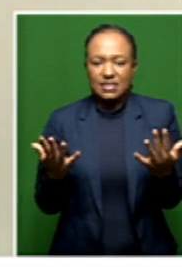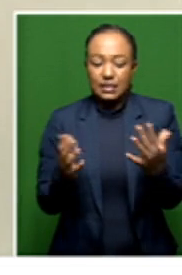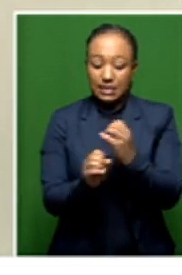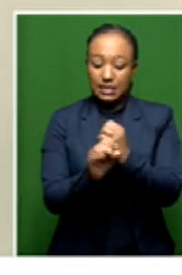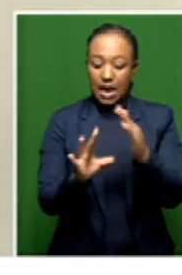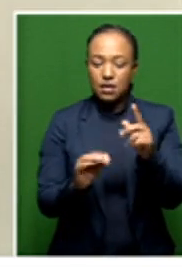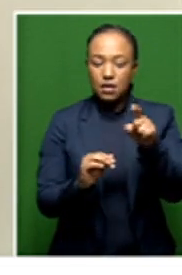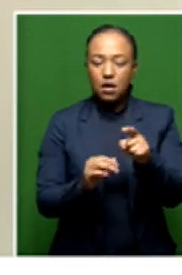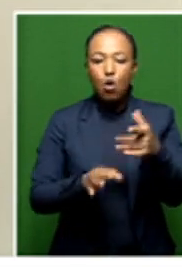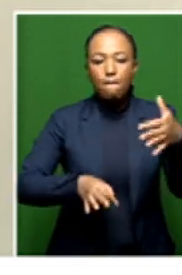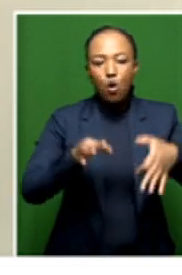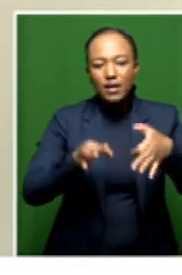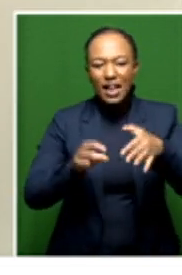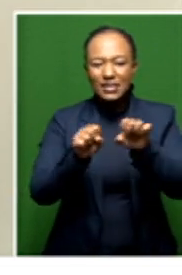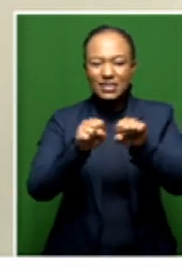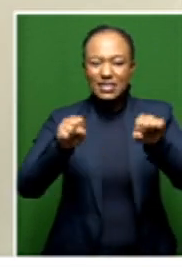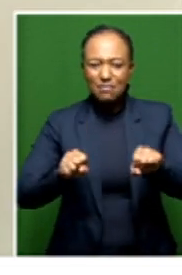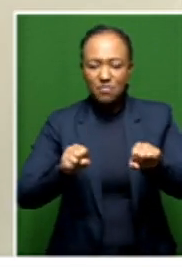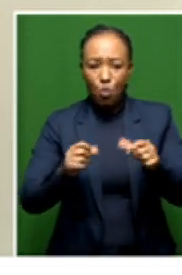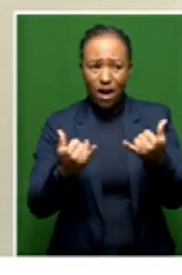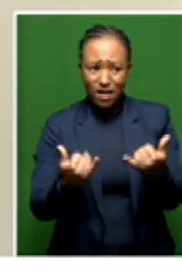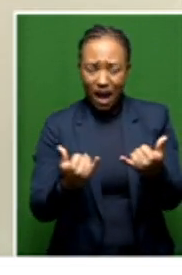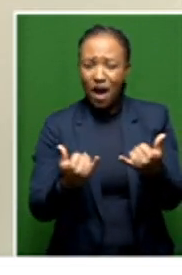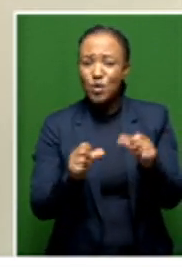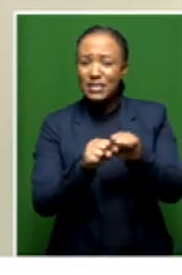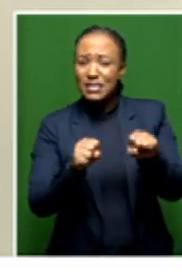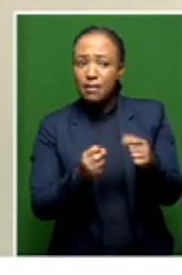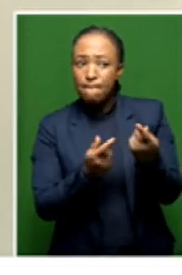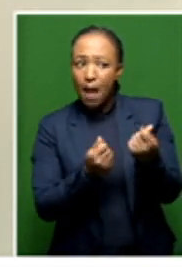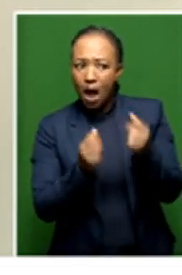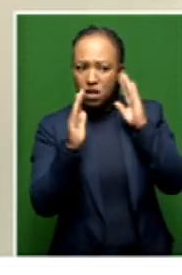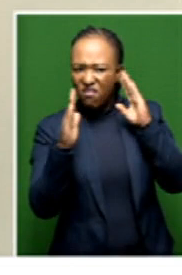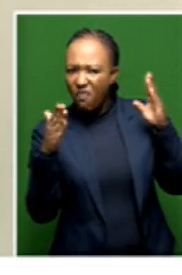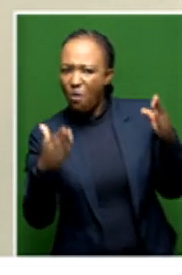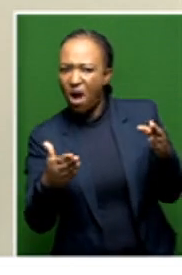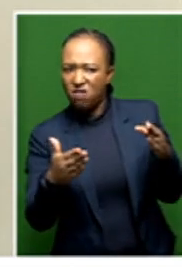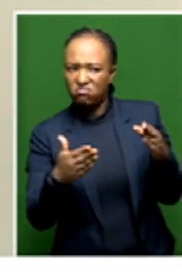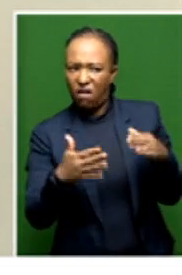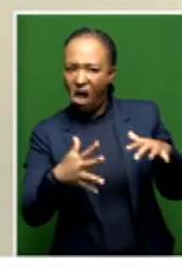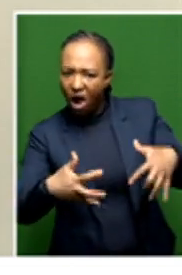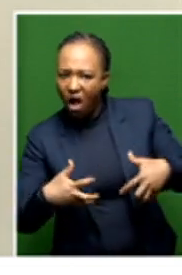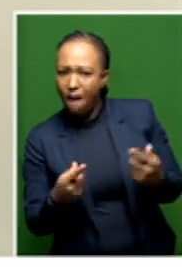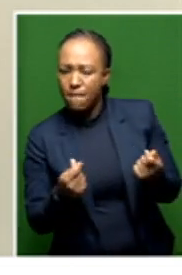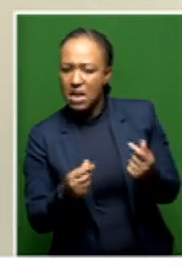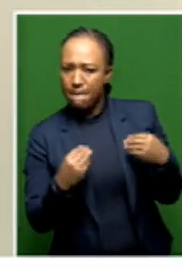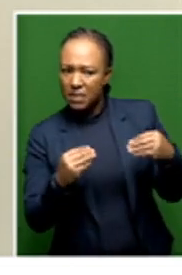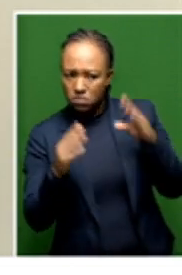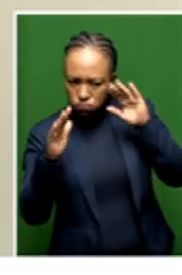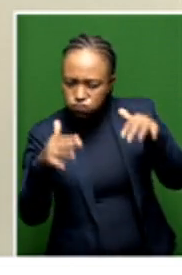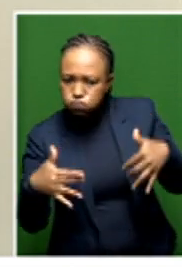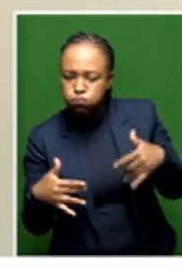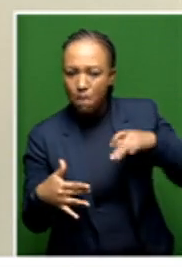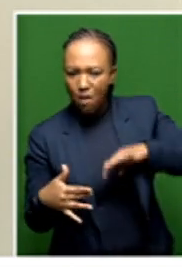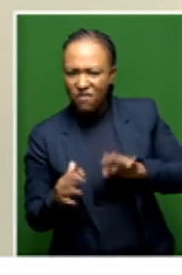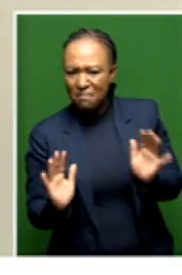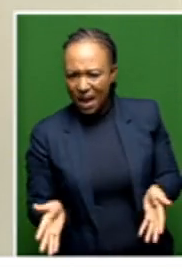dealing with the political system, which is a capitalist system. Until we advance socialist state, we are going